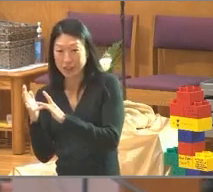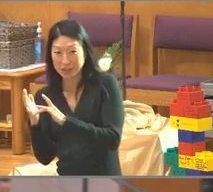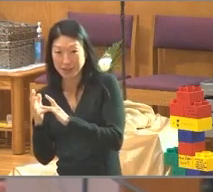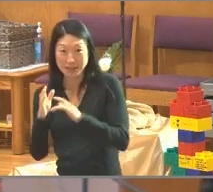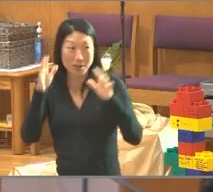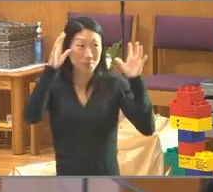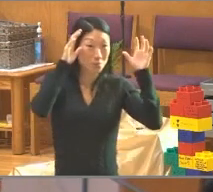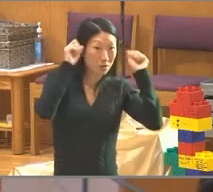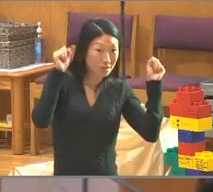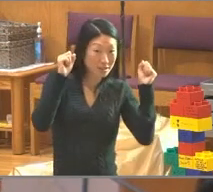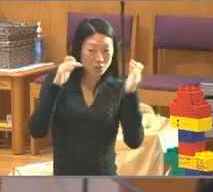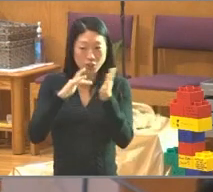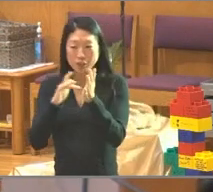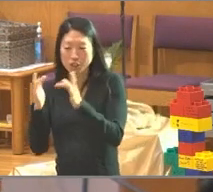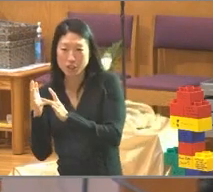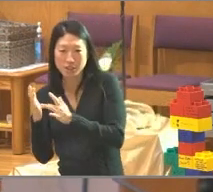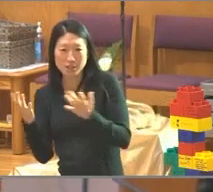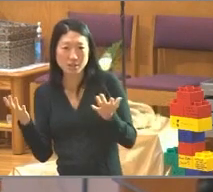or Jesus?